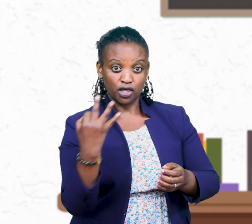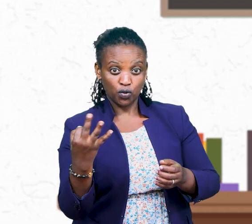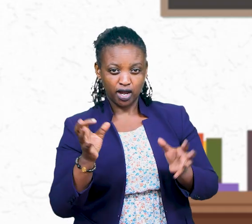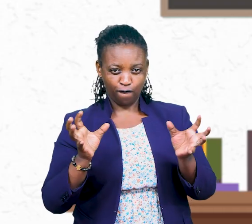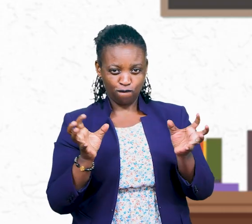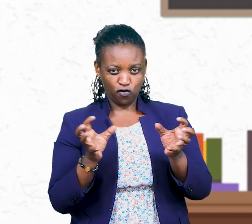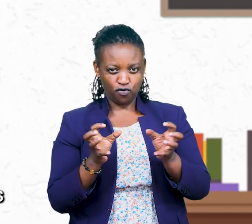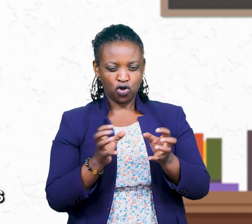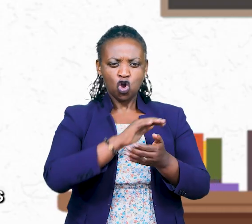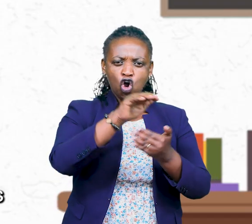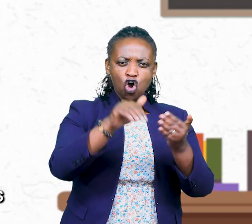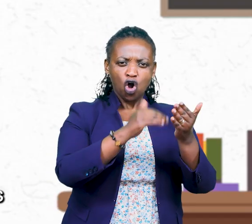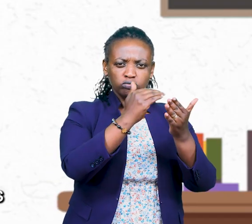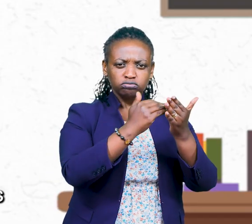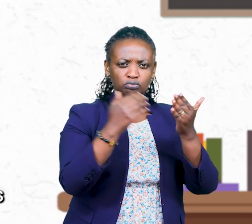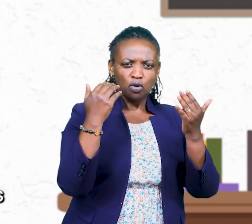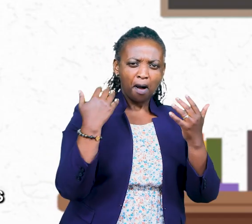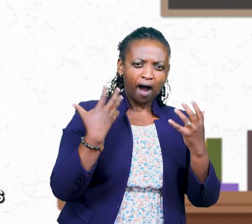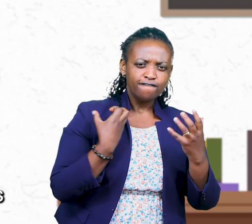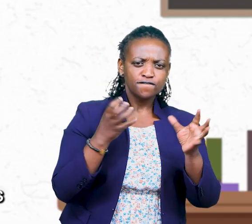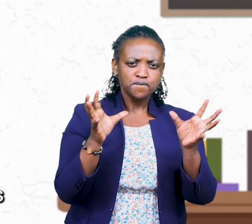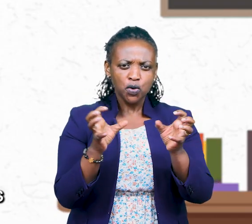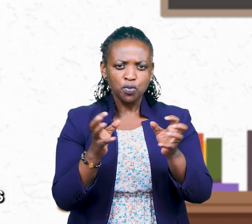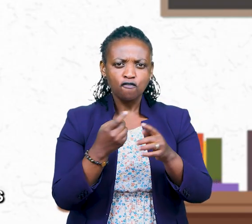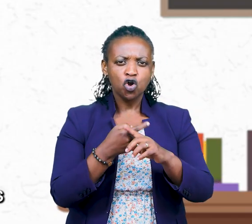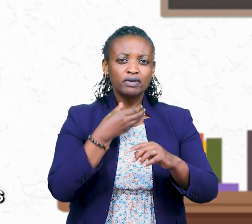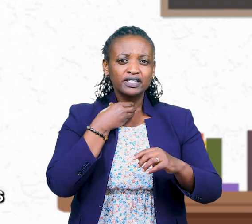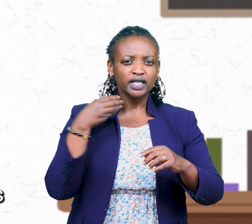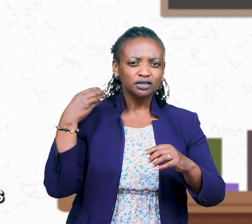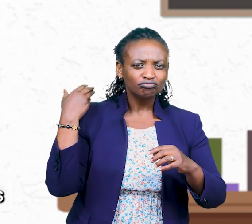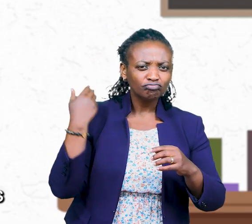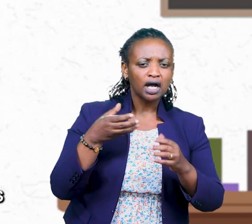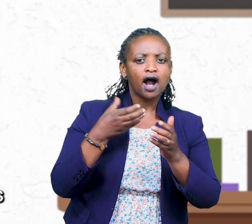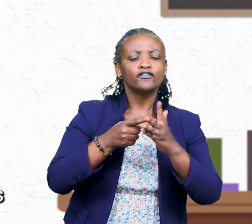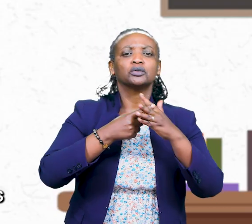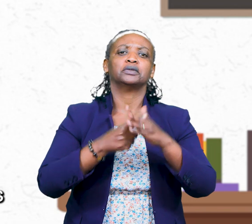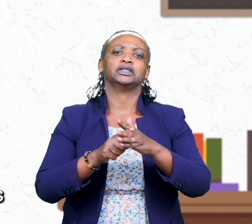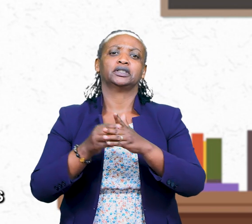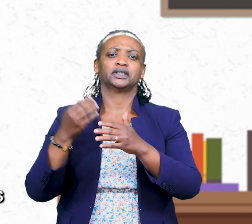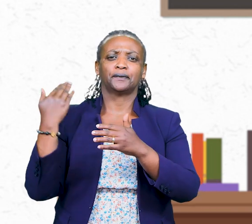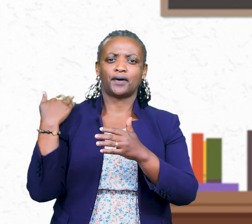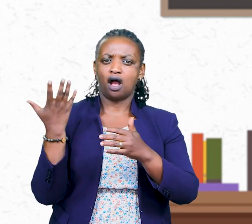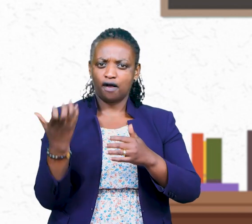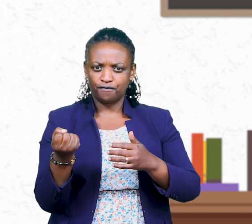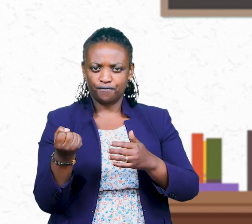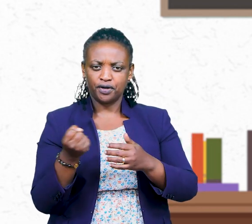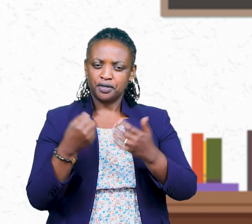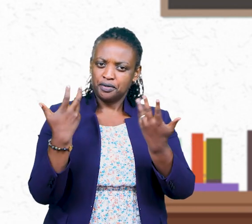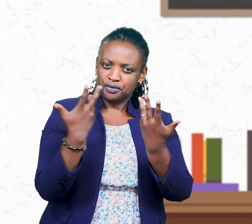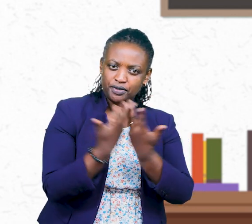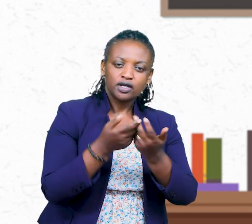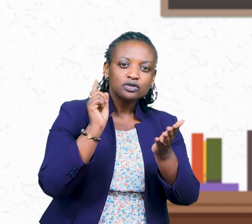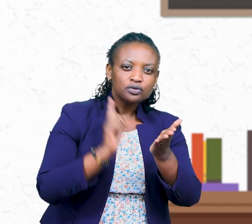33 bones. So all those bones running from the neck to where the tail begins